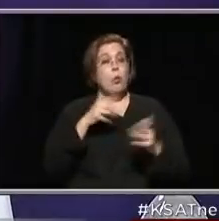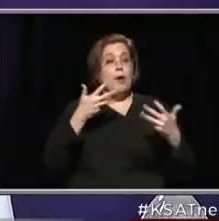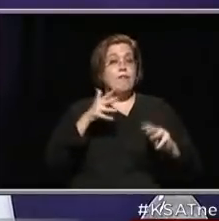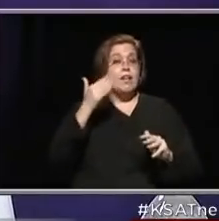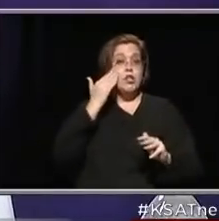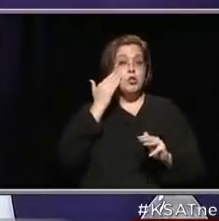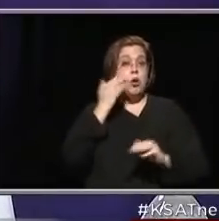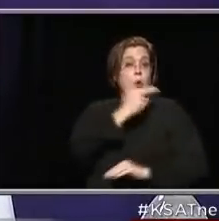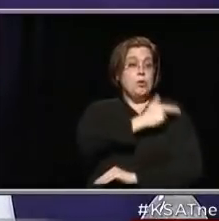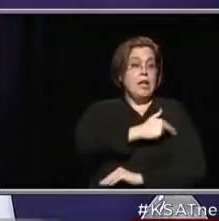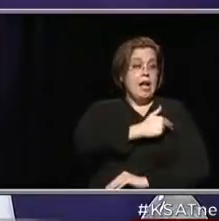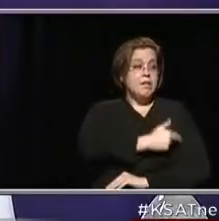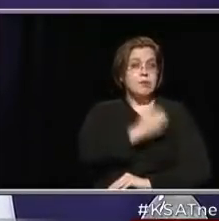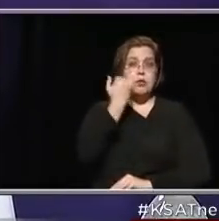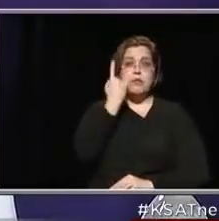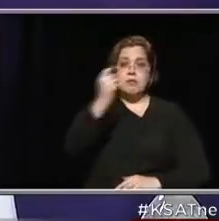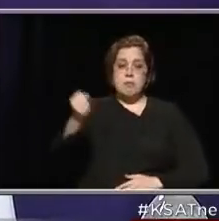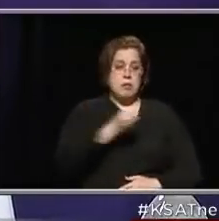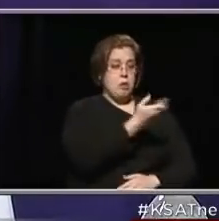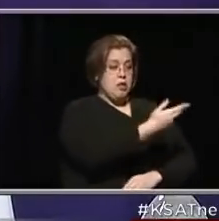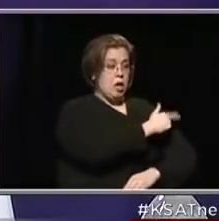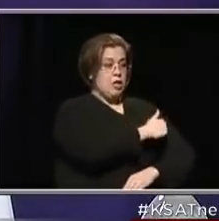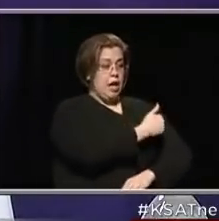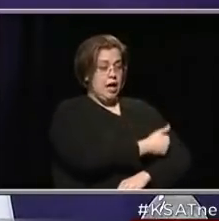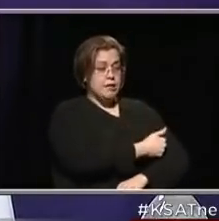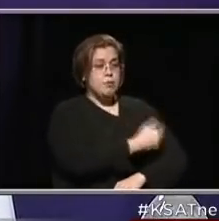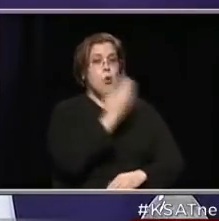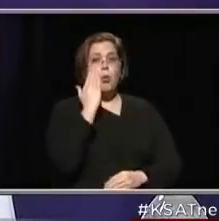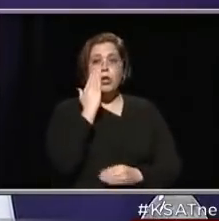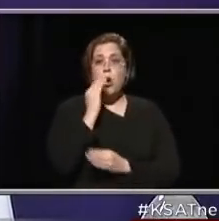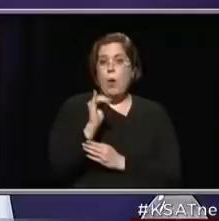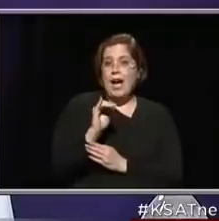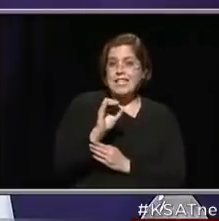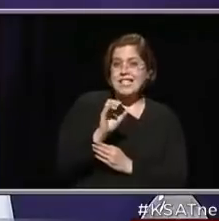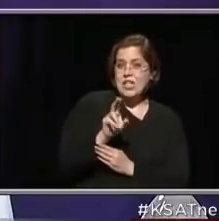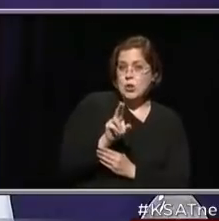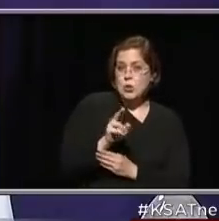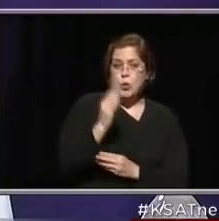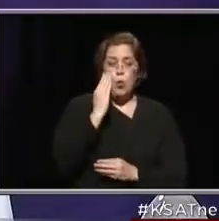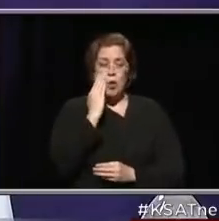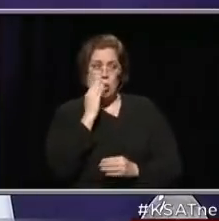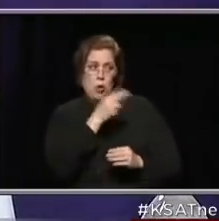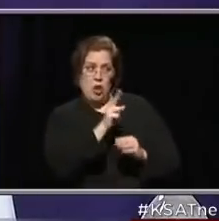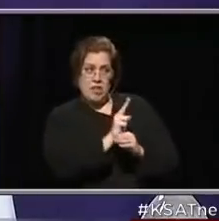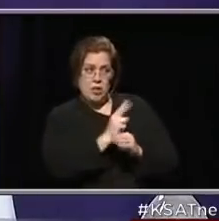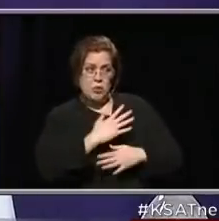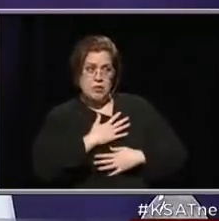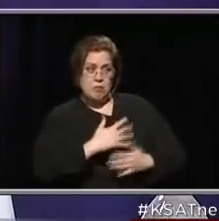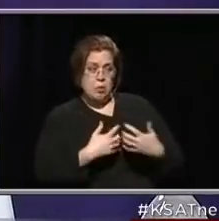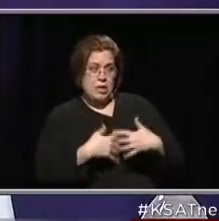is in, when somebody's in a hospital, we know whether they're in ICU, we know whether they're on ventilators.